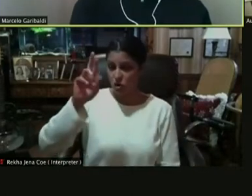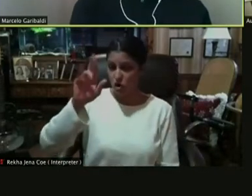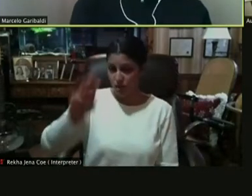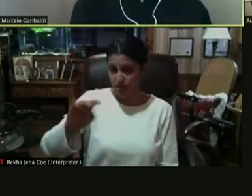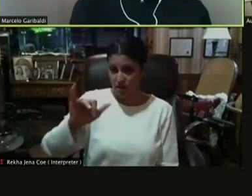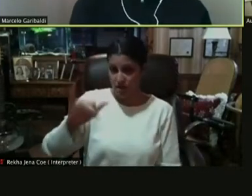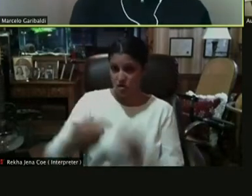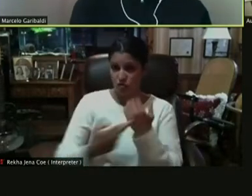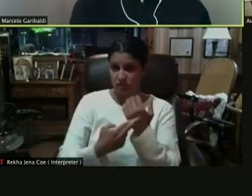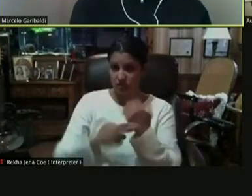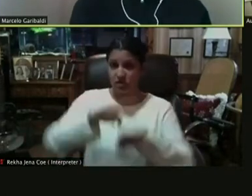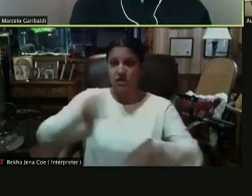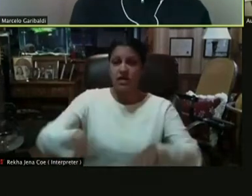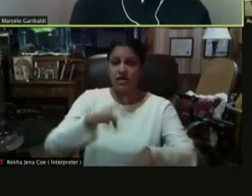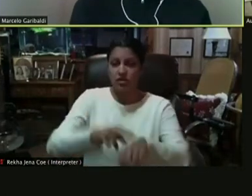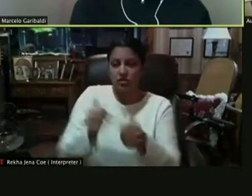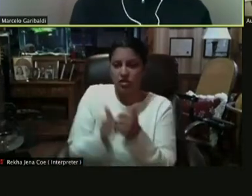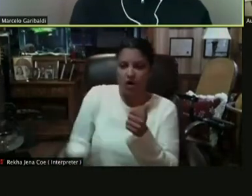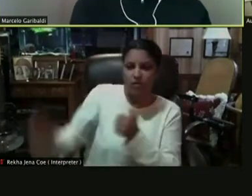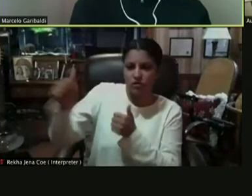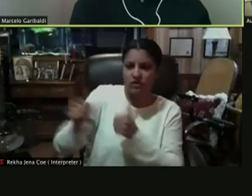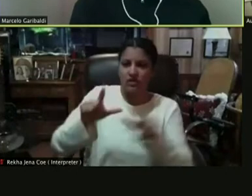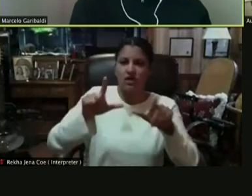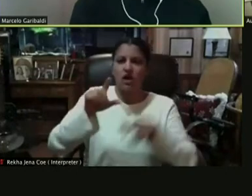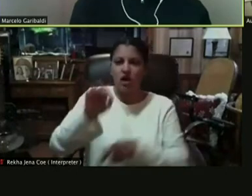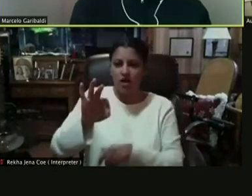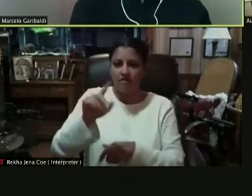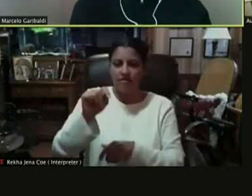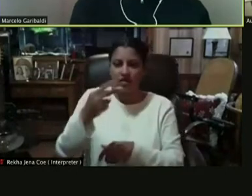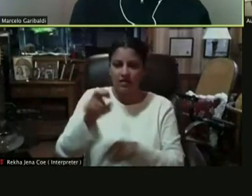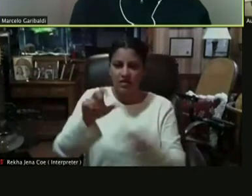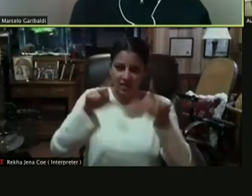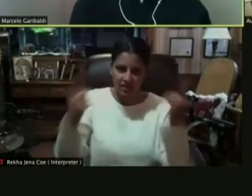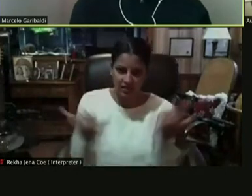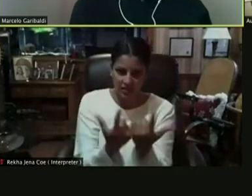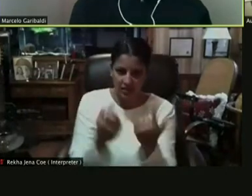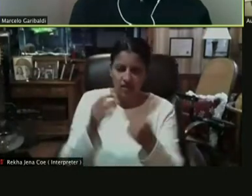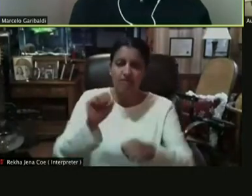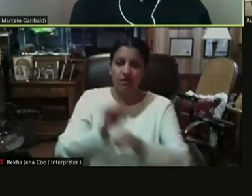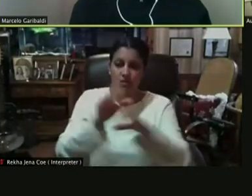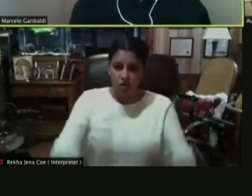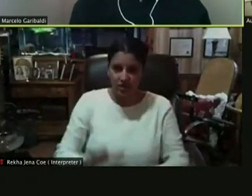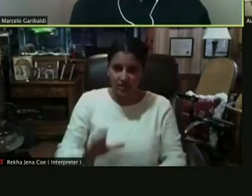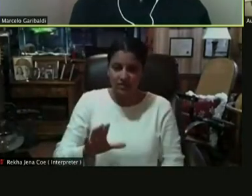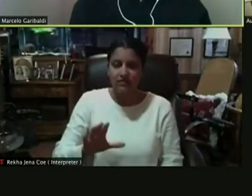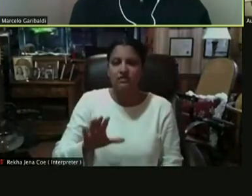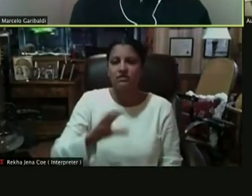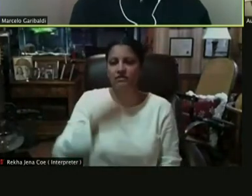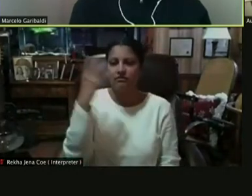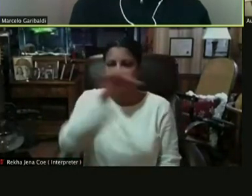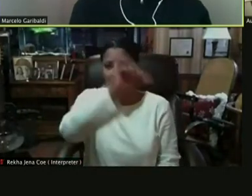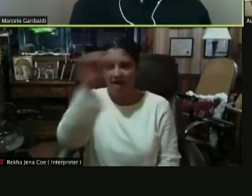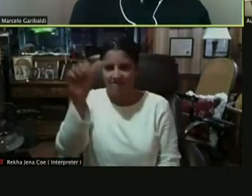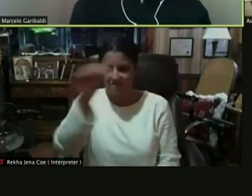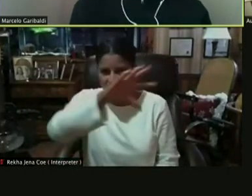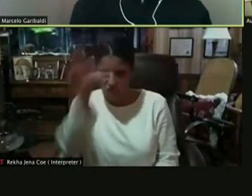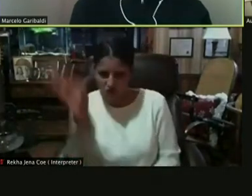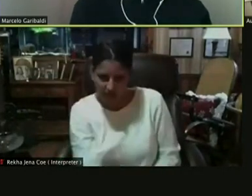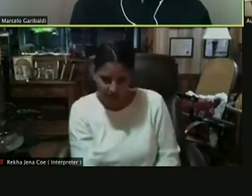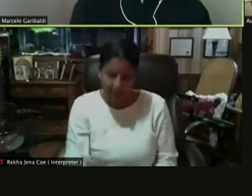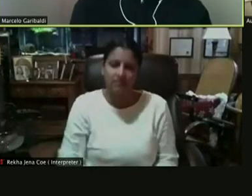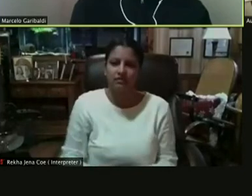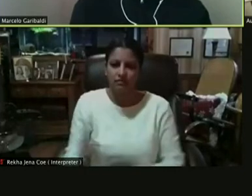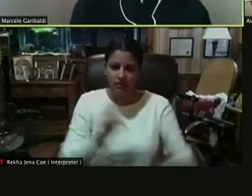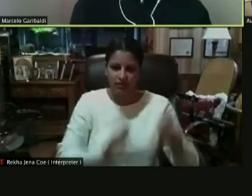chairperson of the League of Combat of the League of Employees of African Descent. How have these services and leadership positions influenced